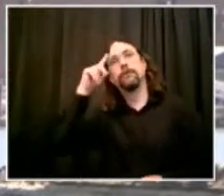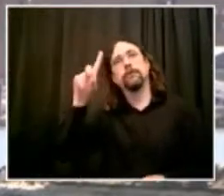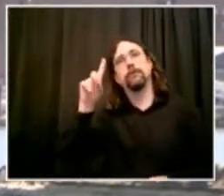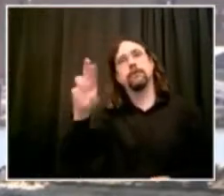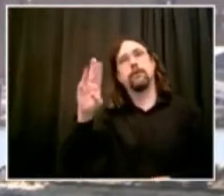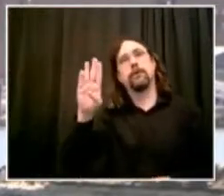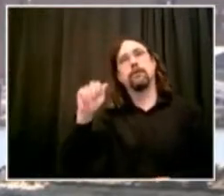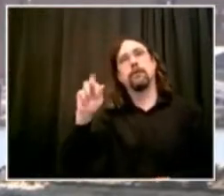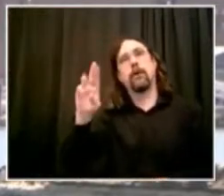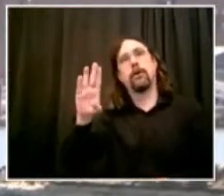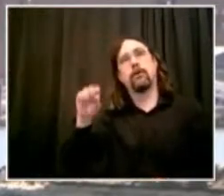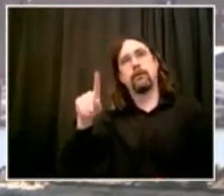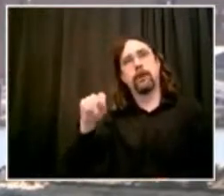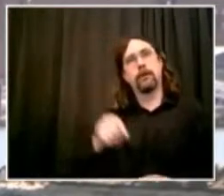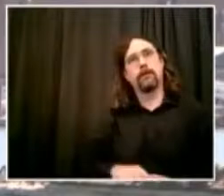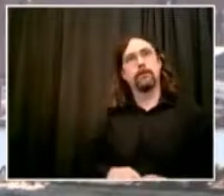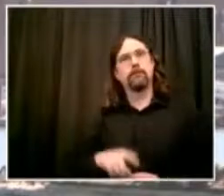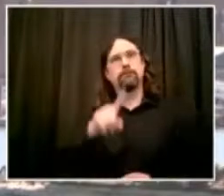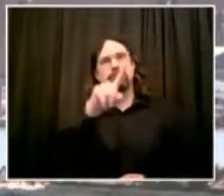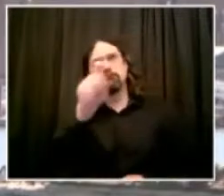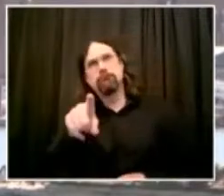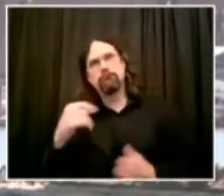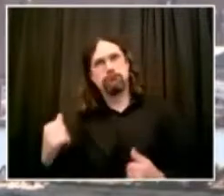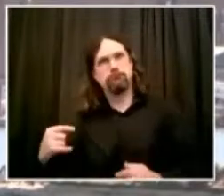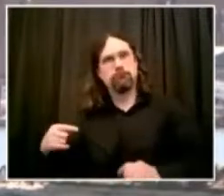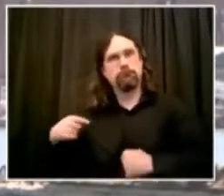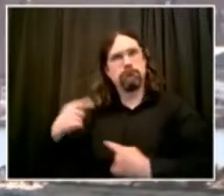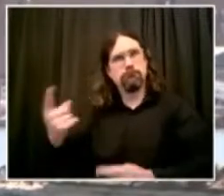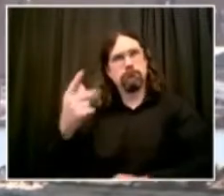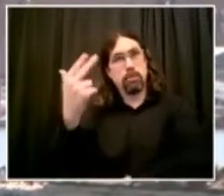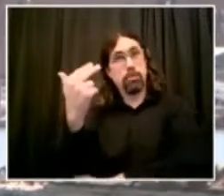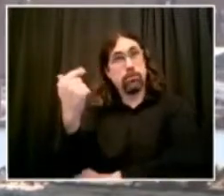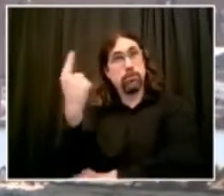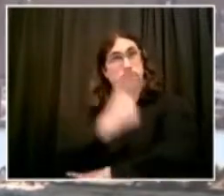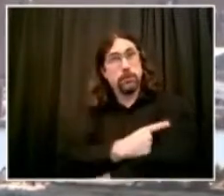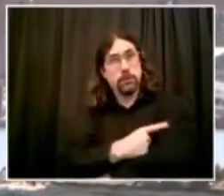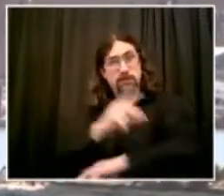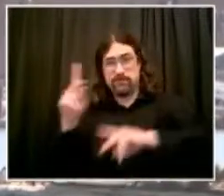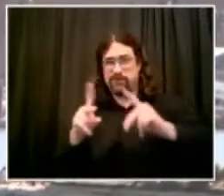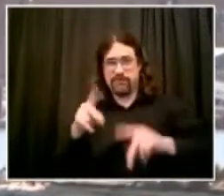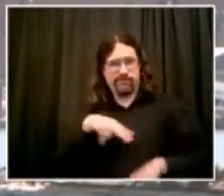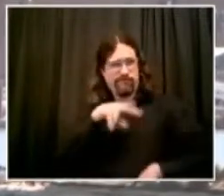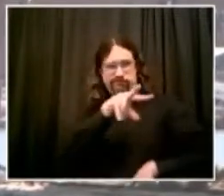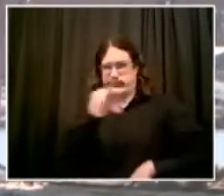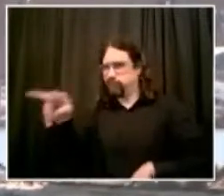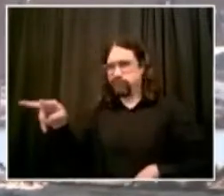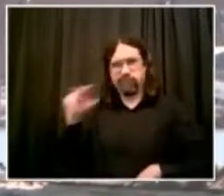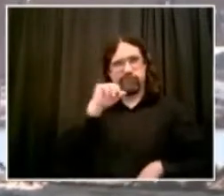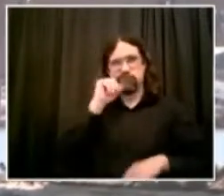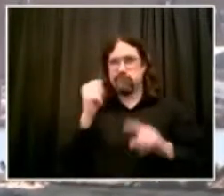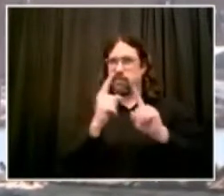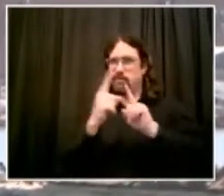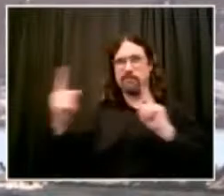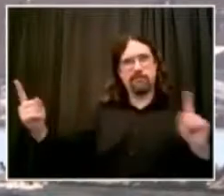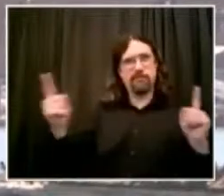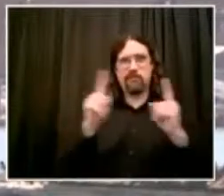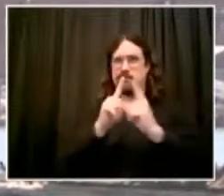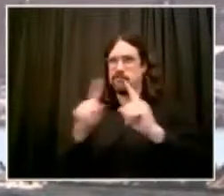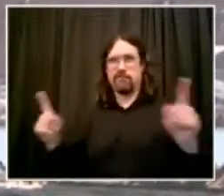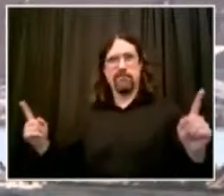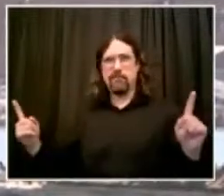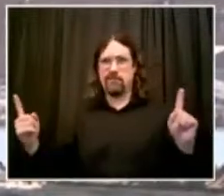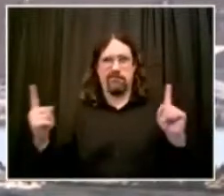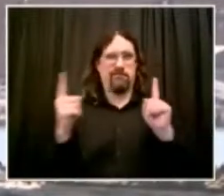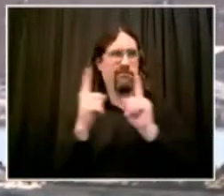non-social distancing, of people coming together, thousands of people. I don't think it's been 13 days, respectfully, but continue. You're talking about the protests. About